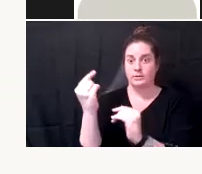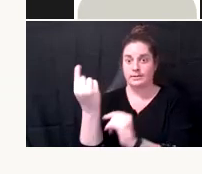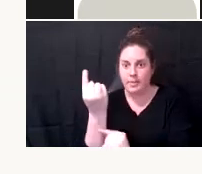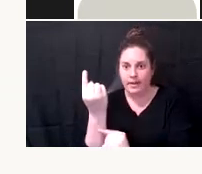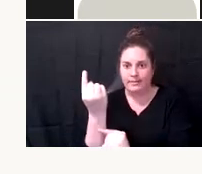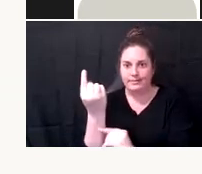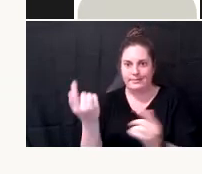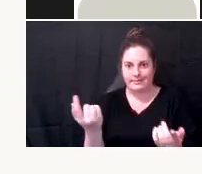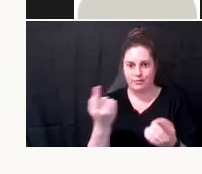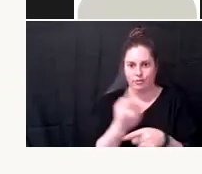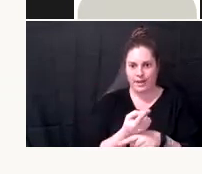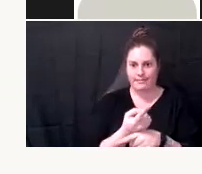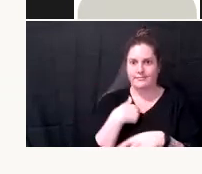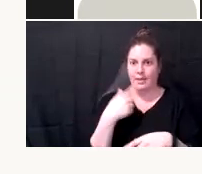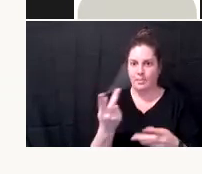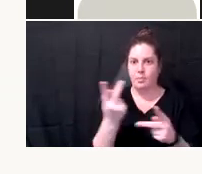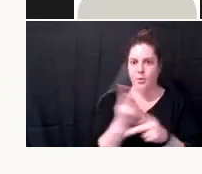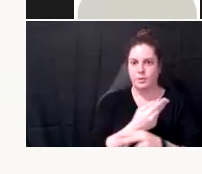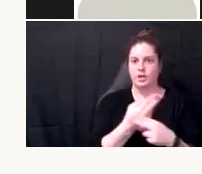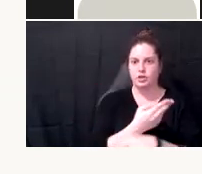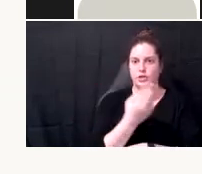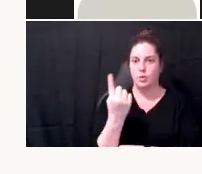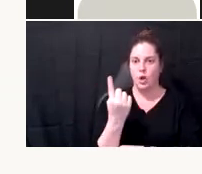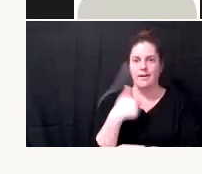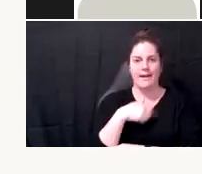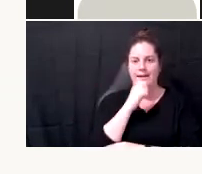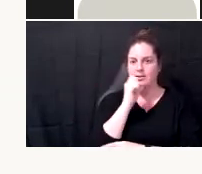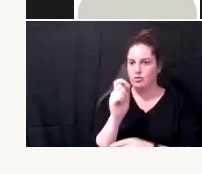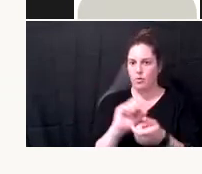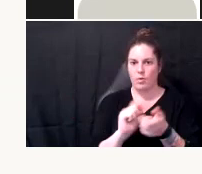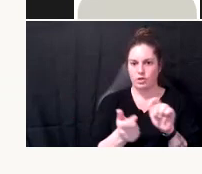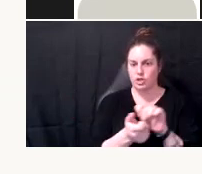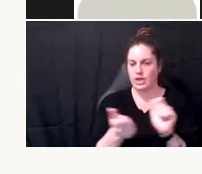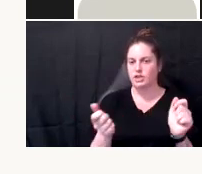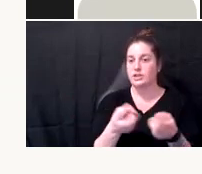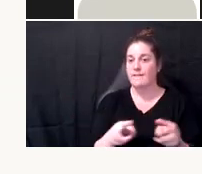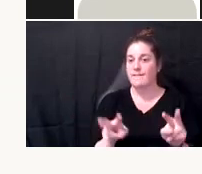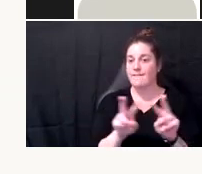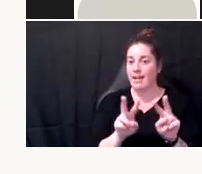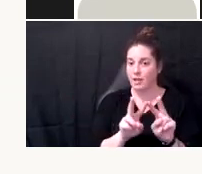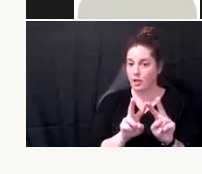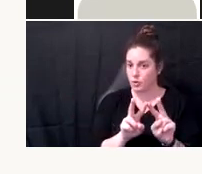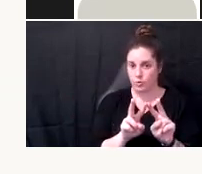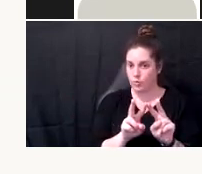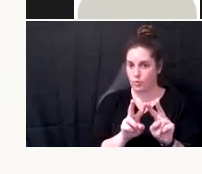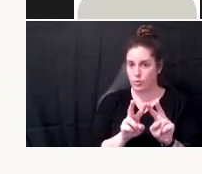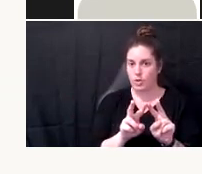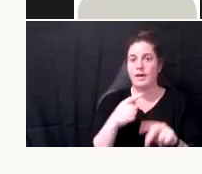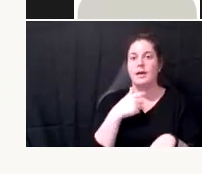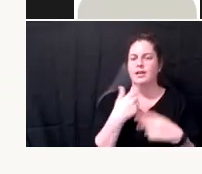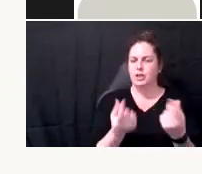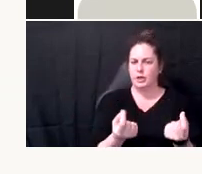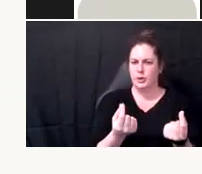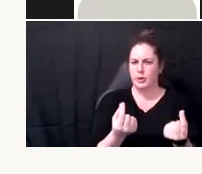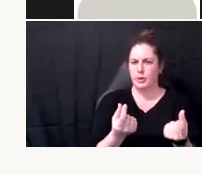multiplying by one, I don't change the value. In fact, all I do is I